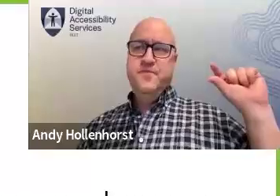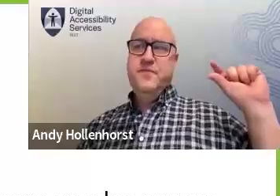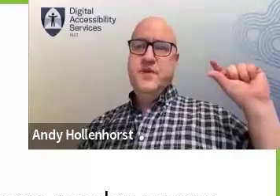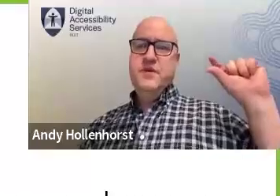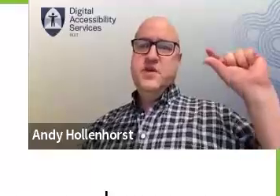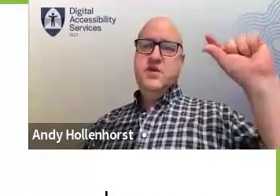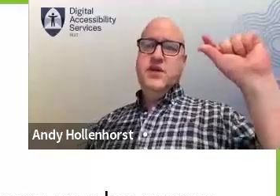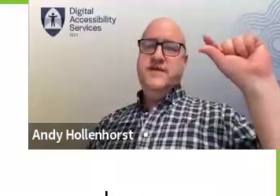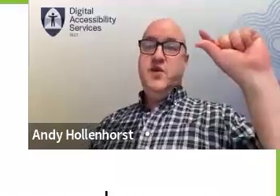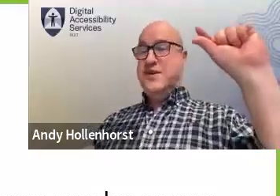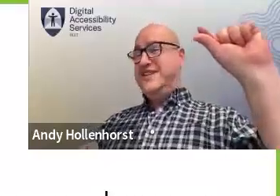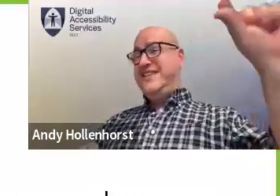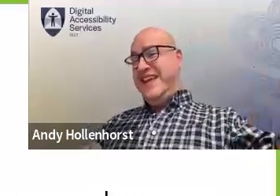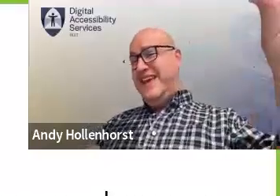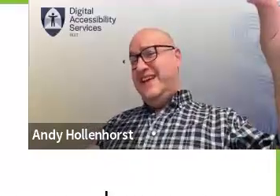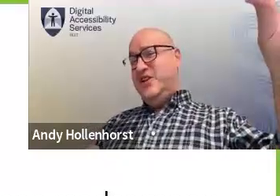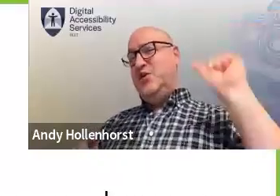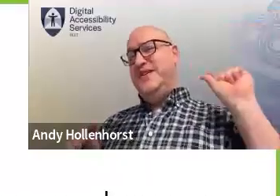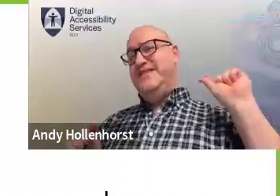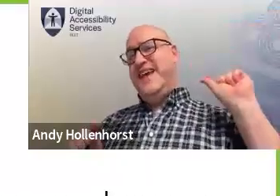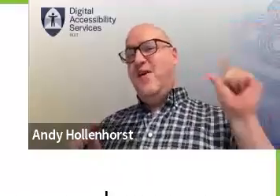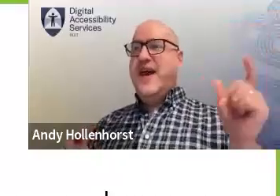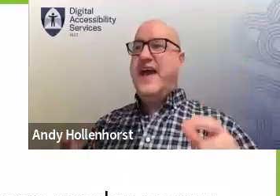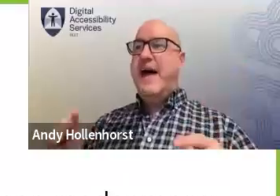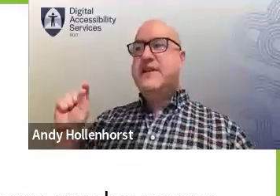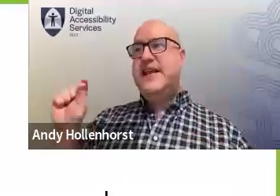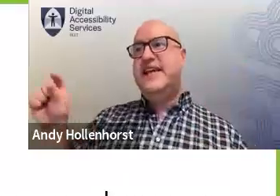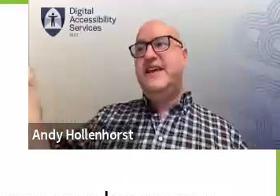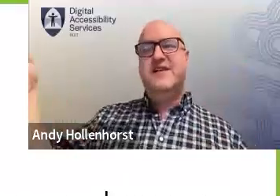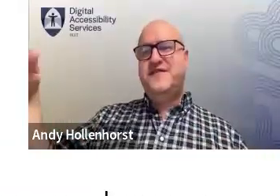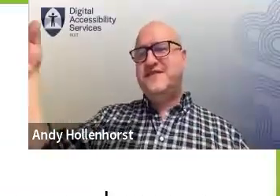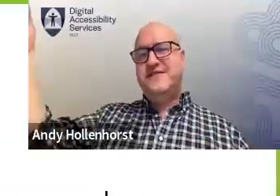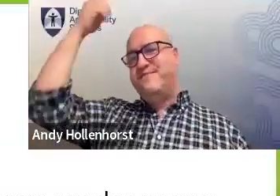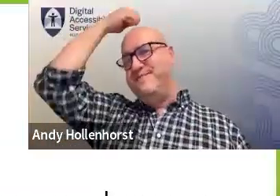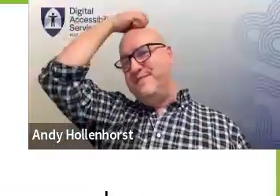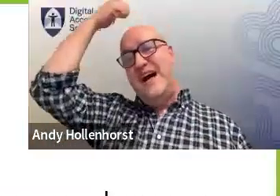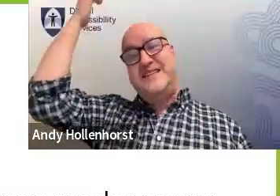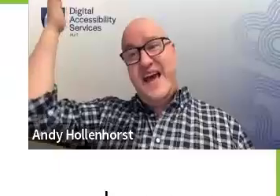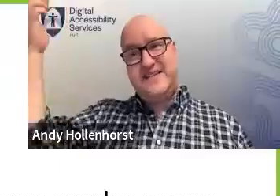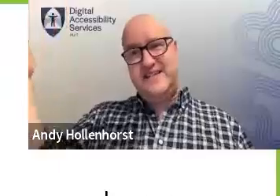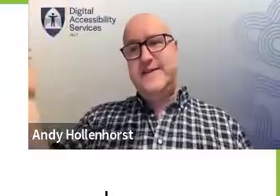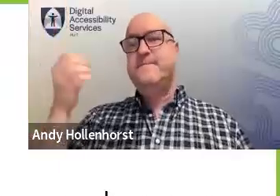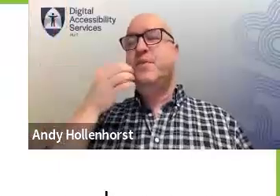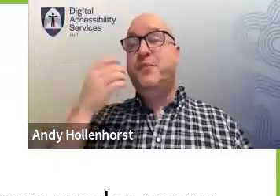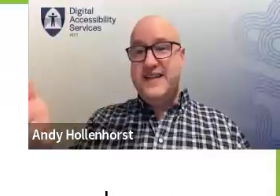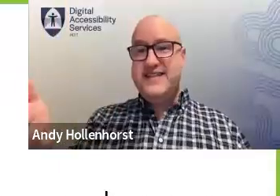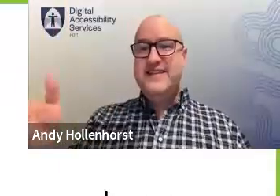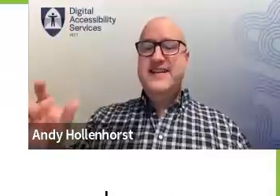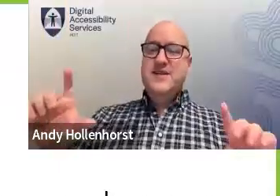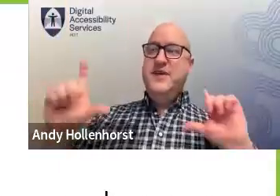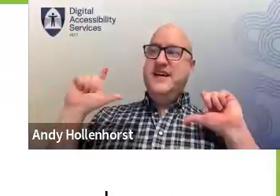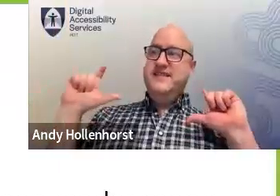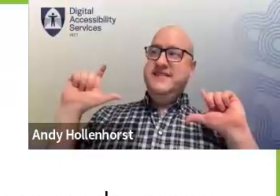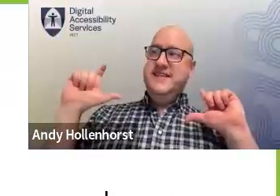that if you were seeing it, you would say, okay, I'm clicking here for contact.